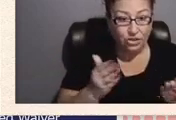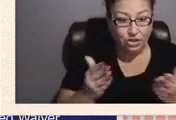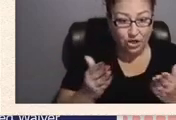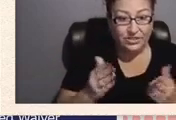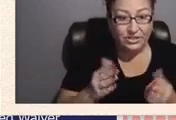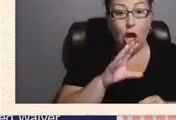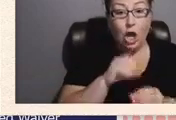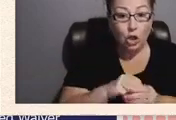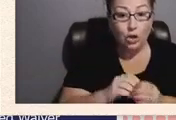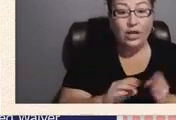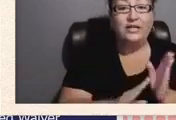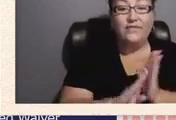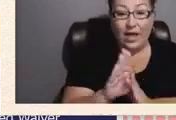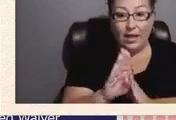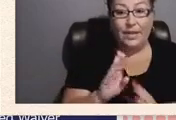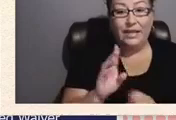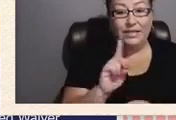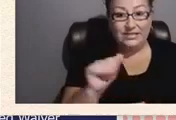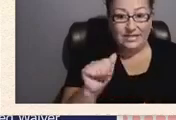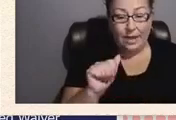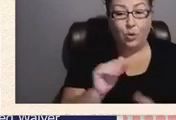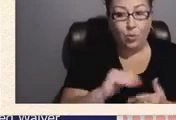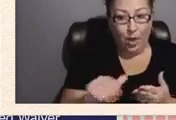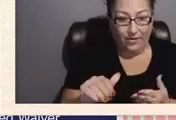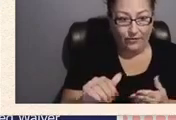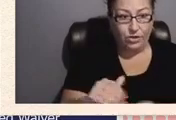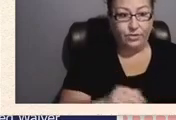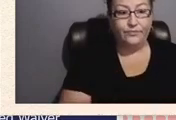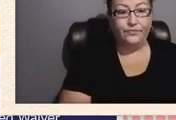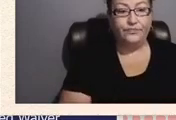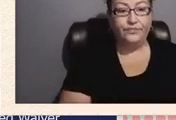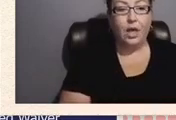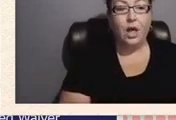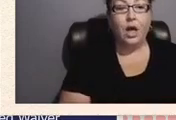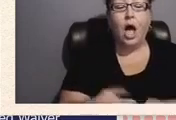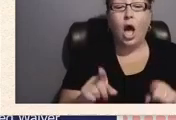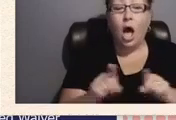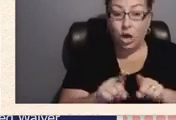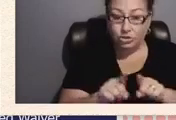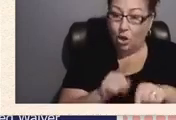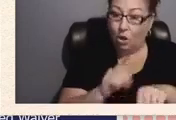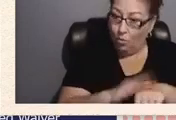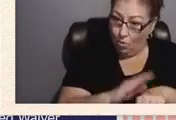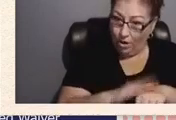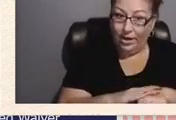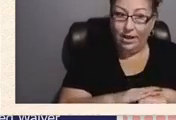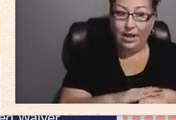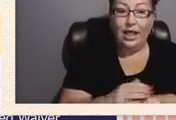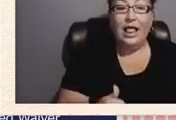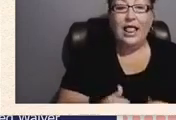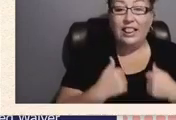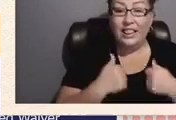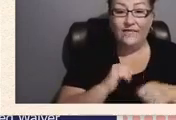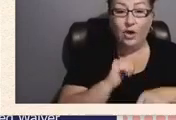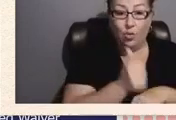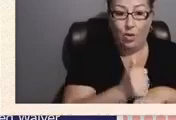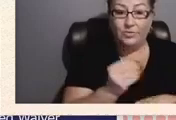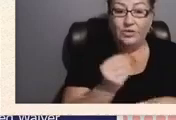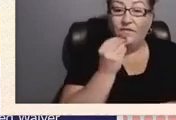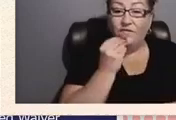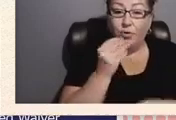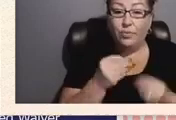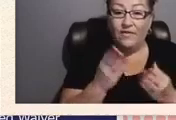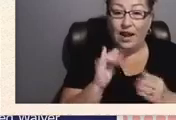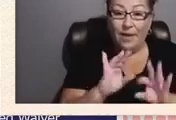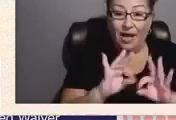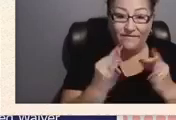including developmentally disabled waivers. Also, warning, living arrangements and food provided by the